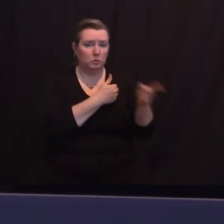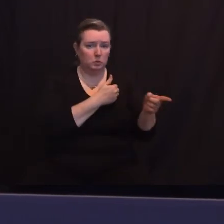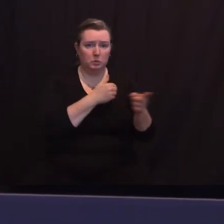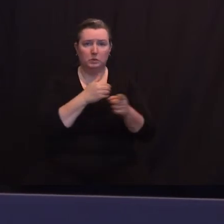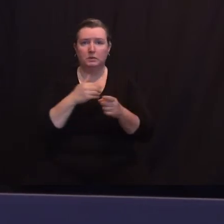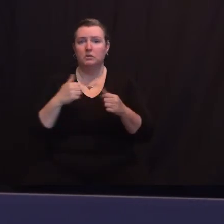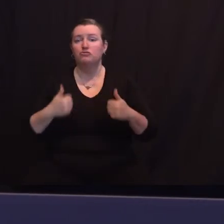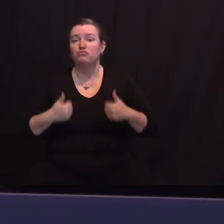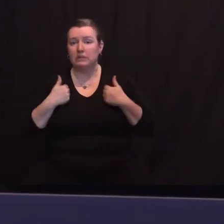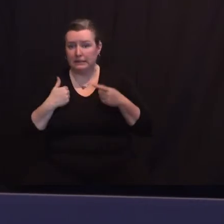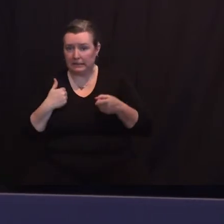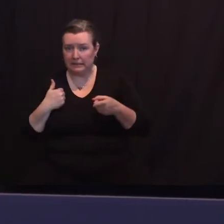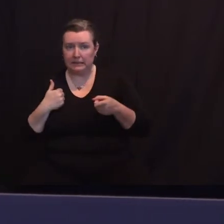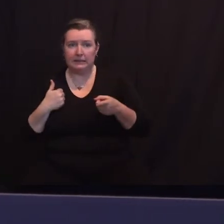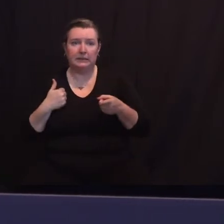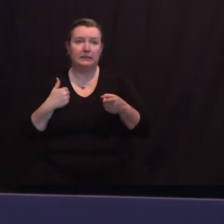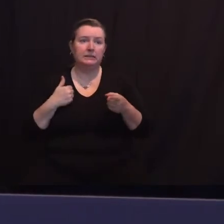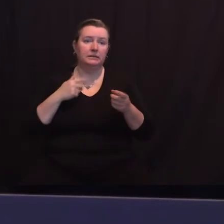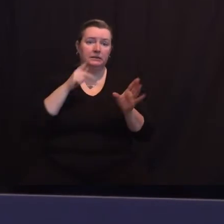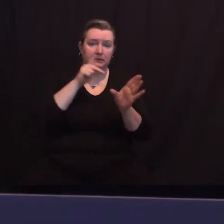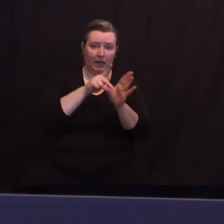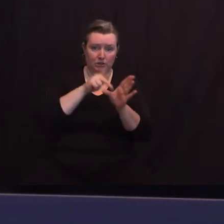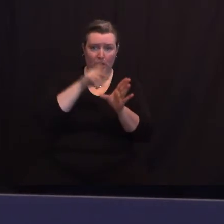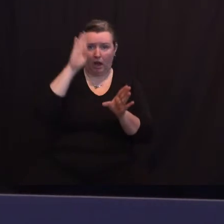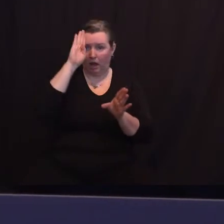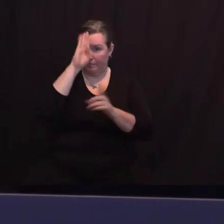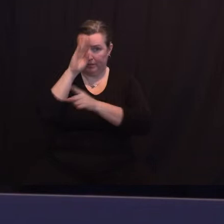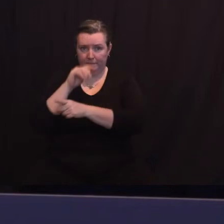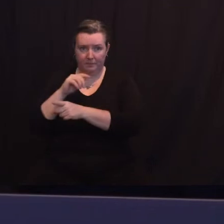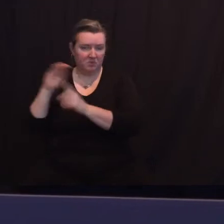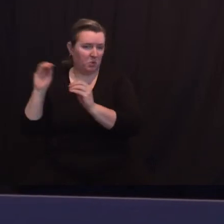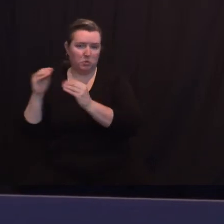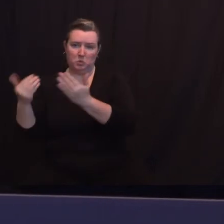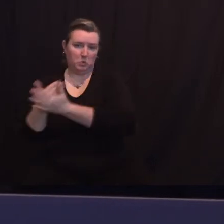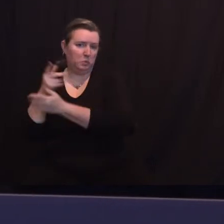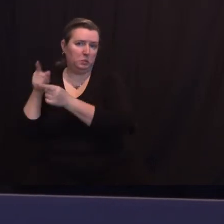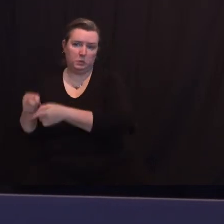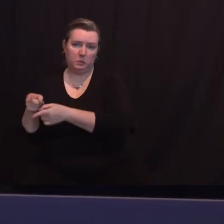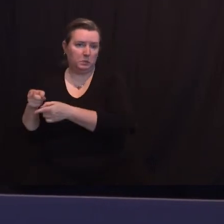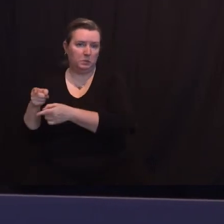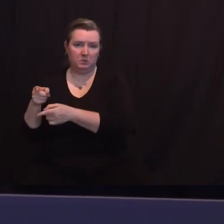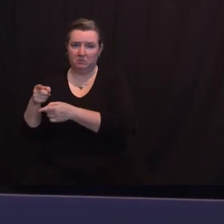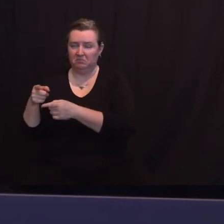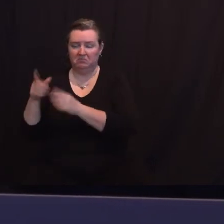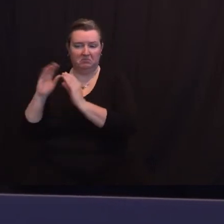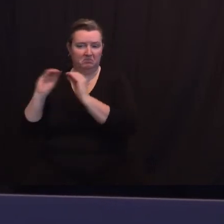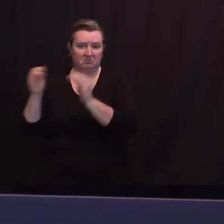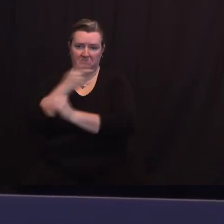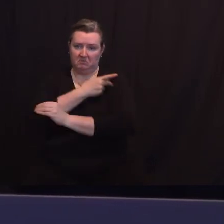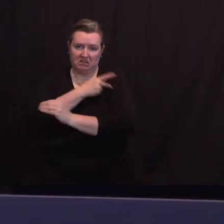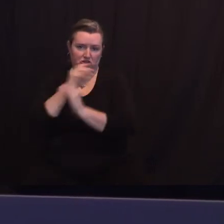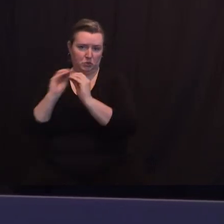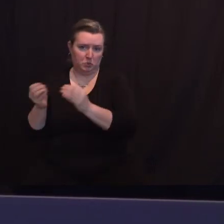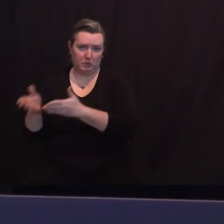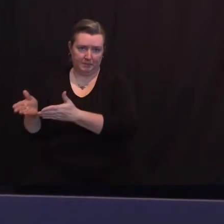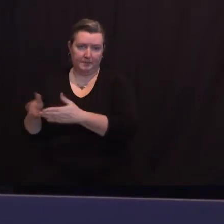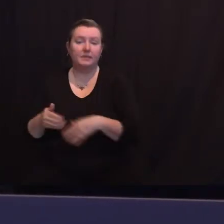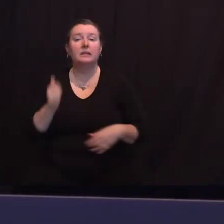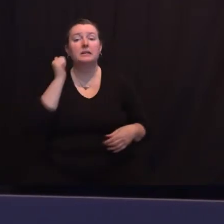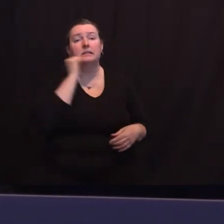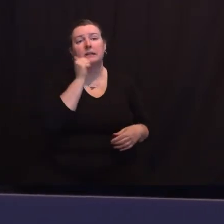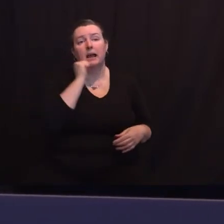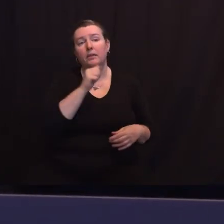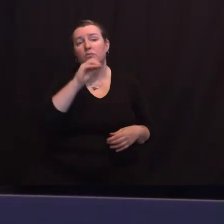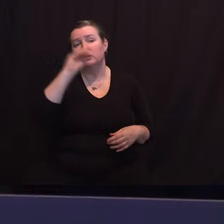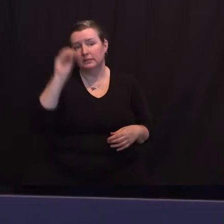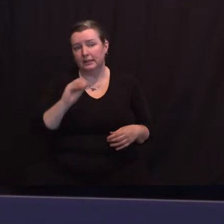and at our state psychiatric hospitals, there are no new cases among patients. The daily percent positivity as of